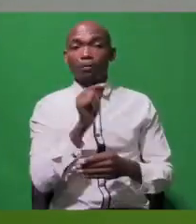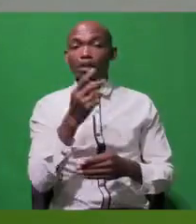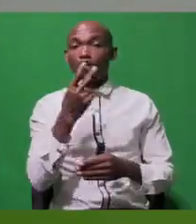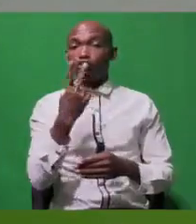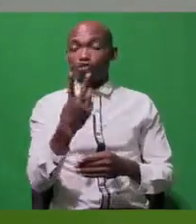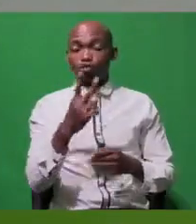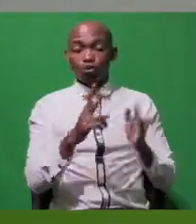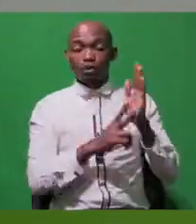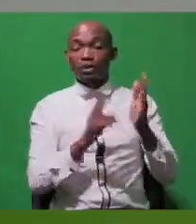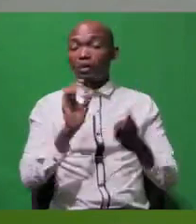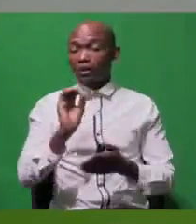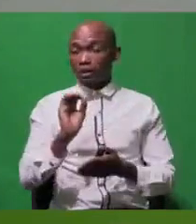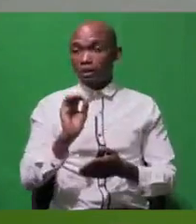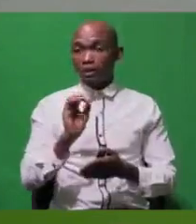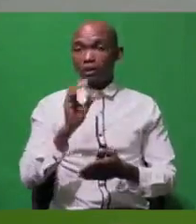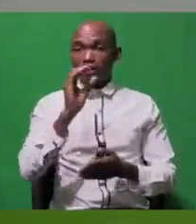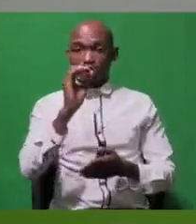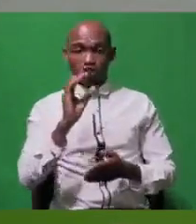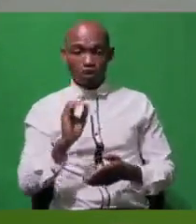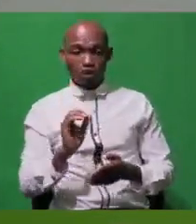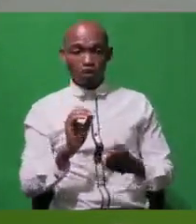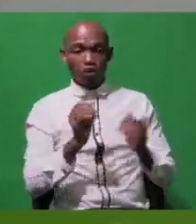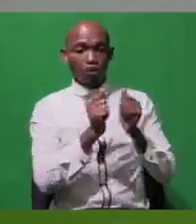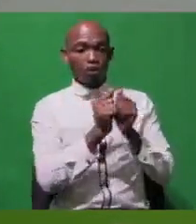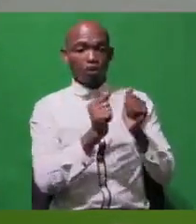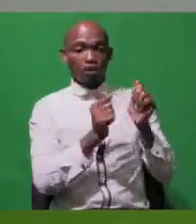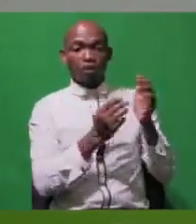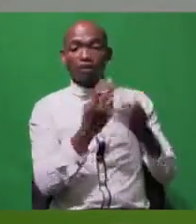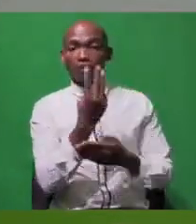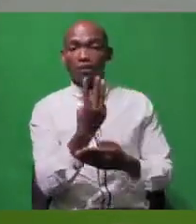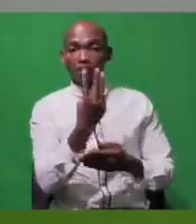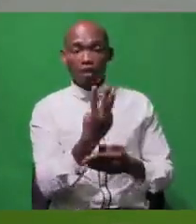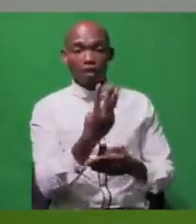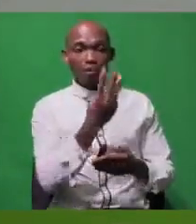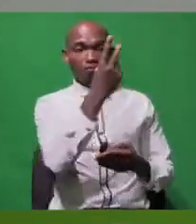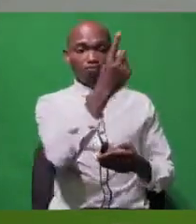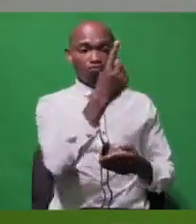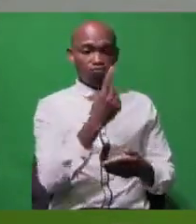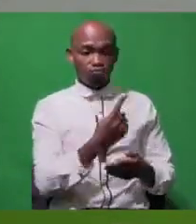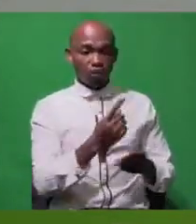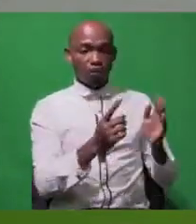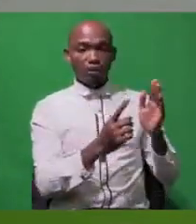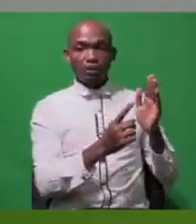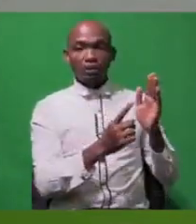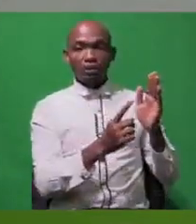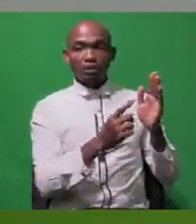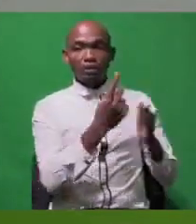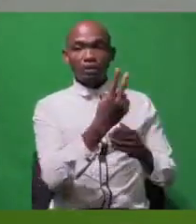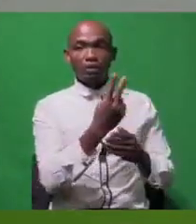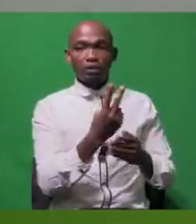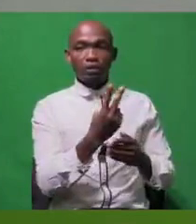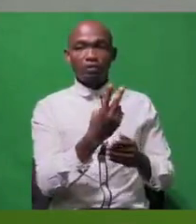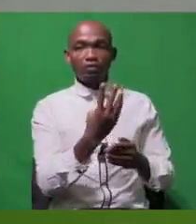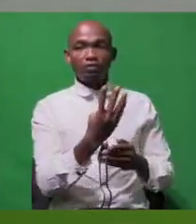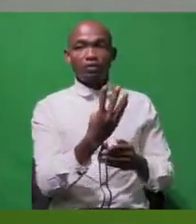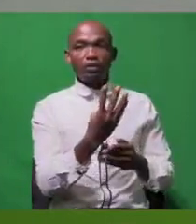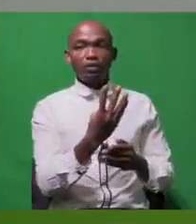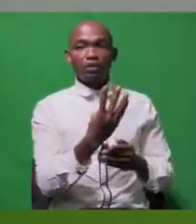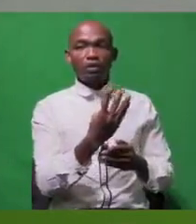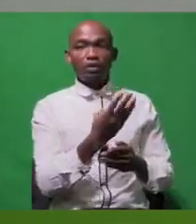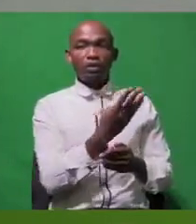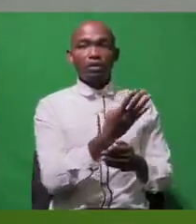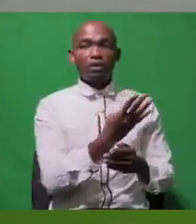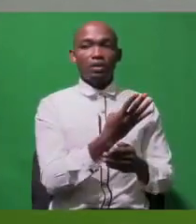270. 0, 10, 3, remain 6, 2, 4,